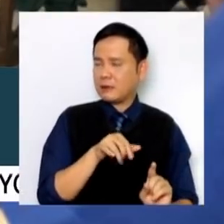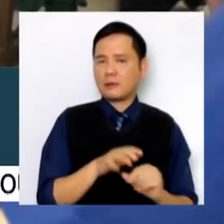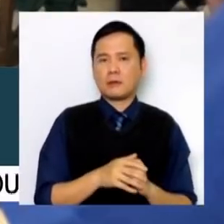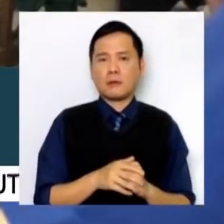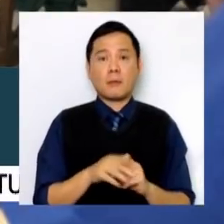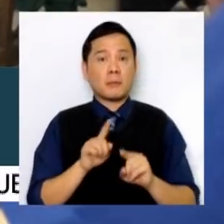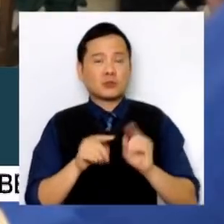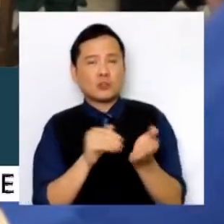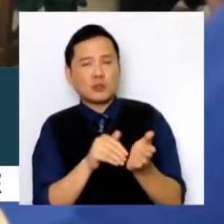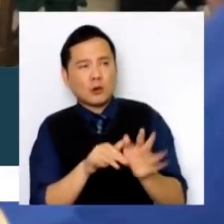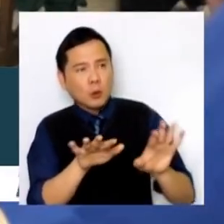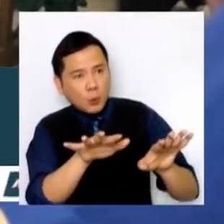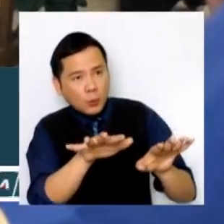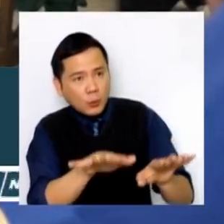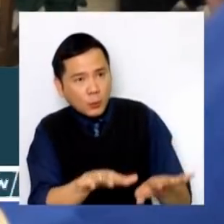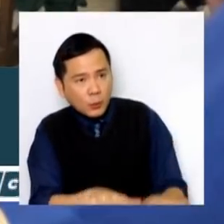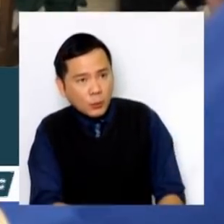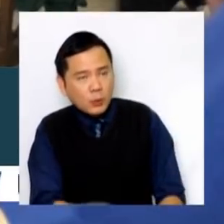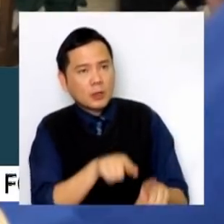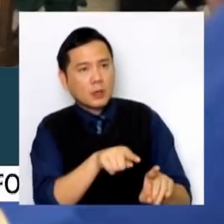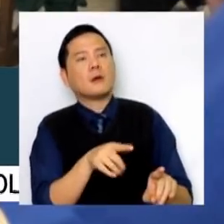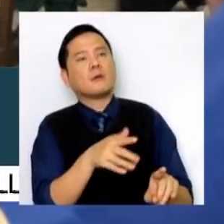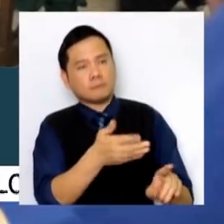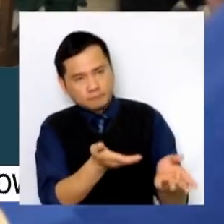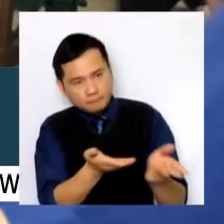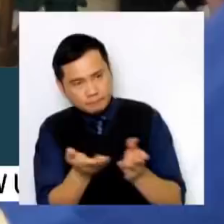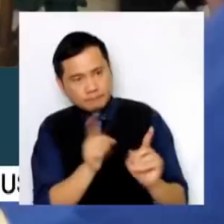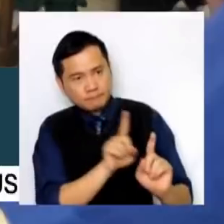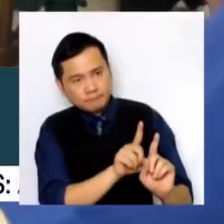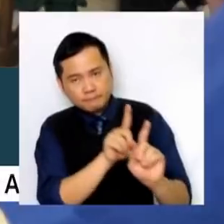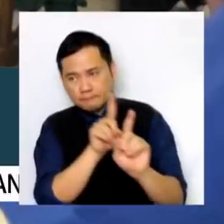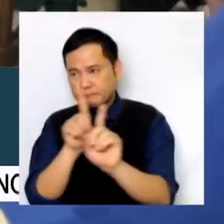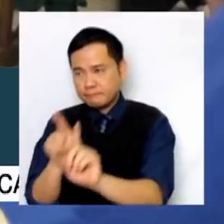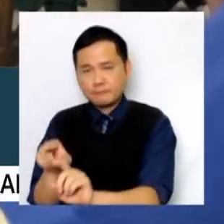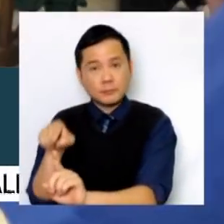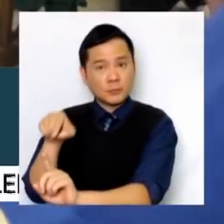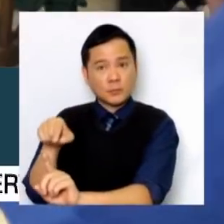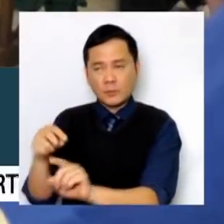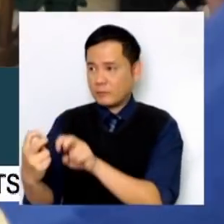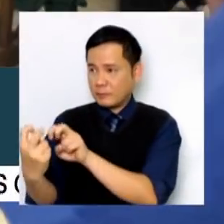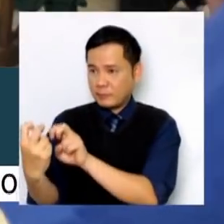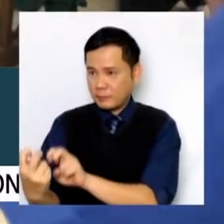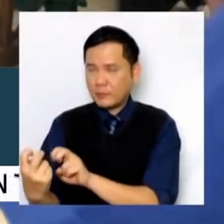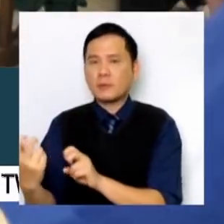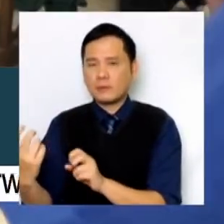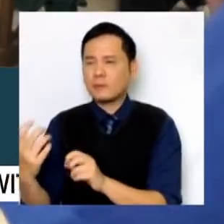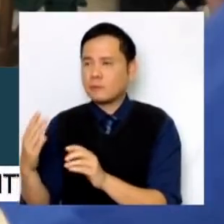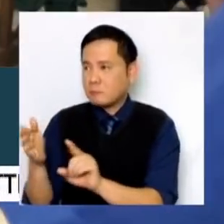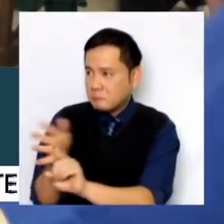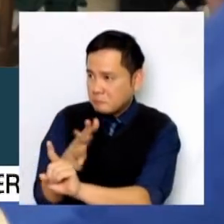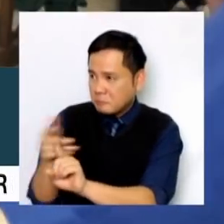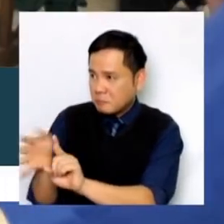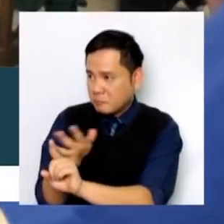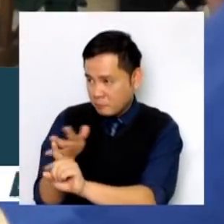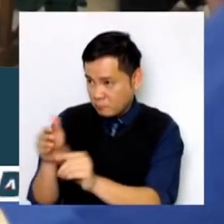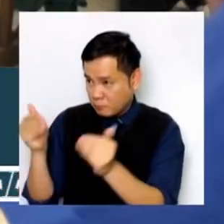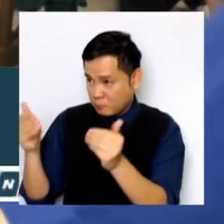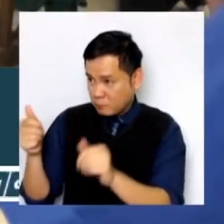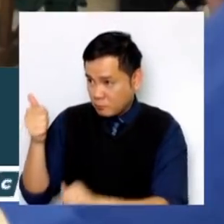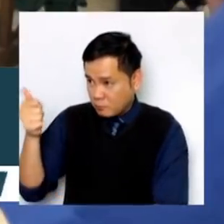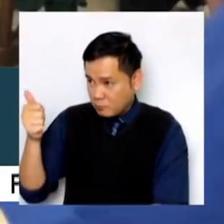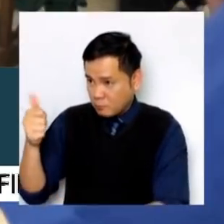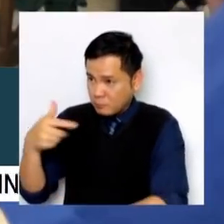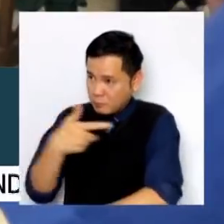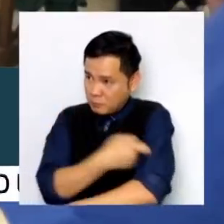they were brought to the Tahan Corner, where they were successful in convincing the children to get vaccinated. Even testing czar and deputy